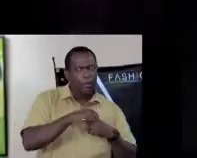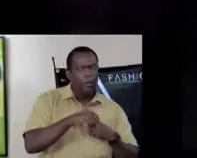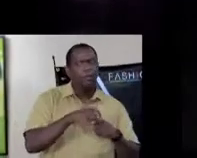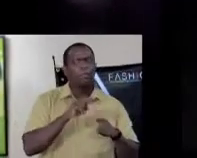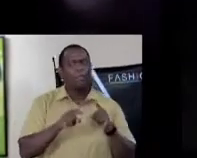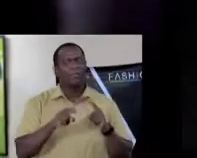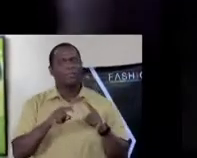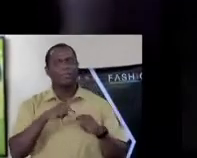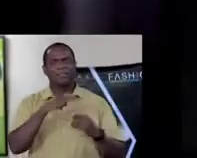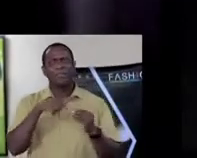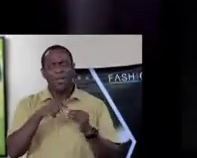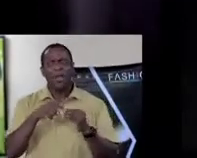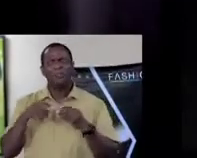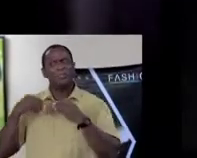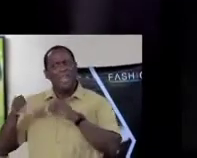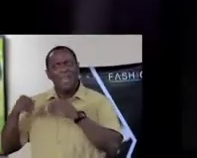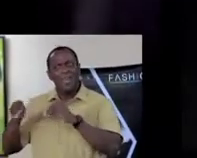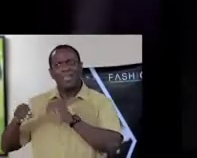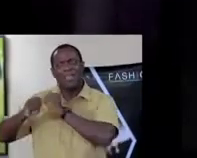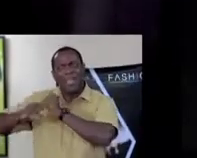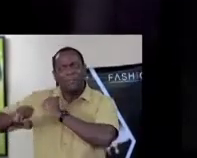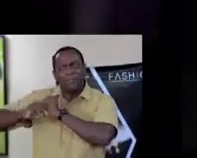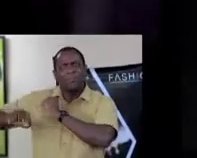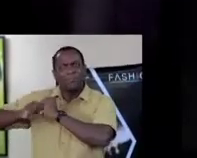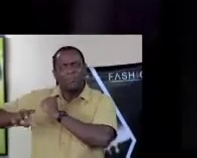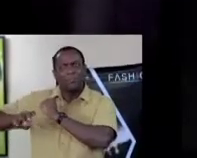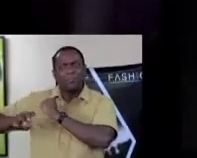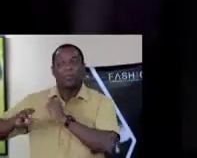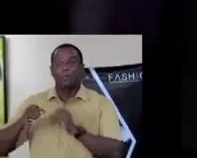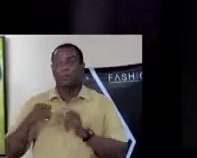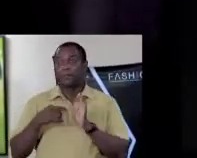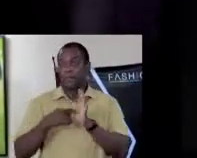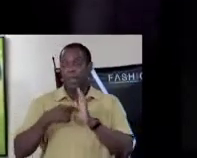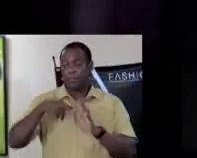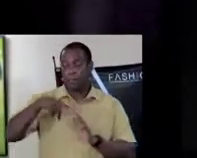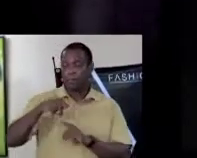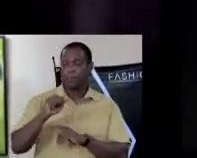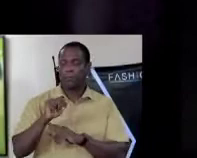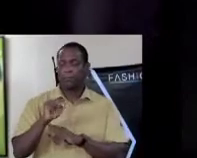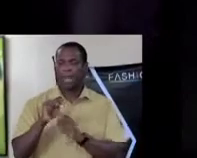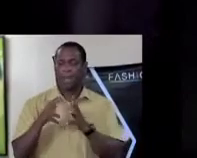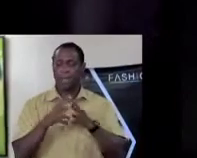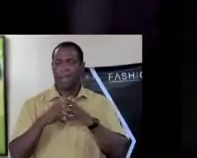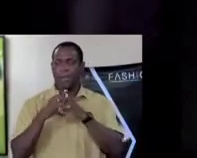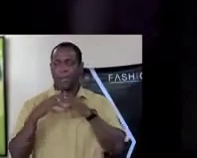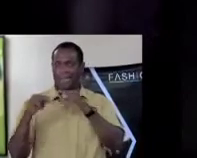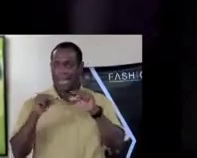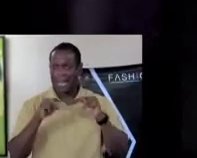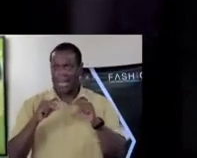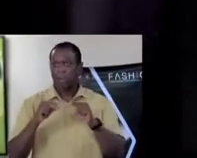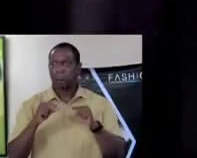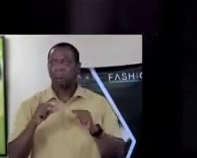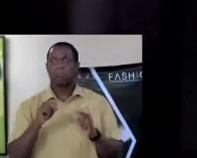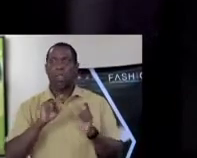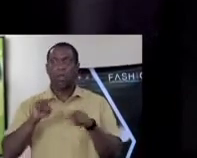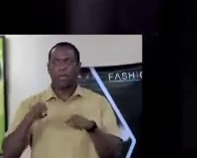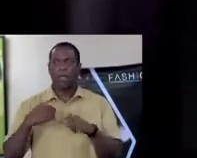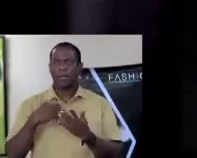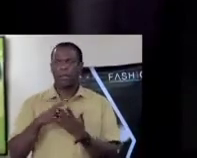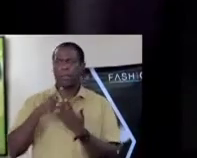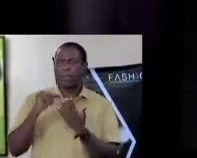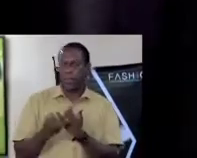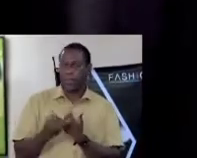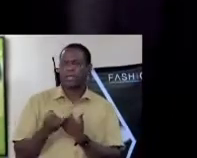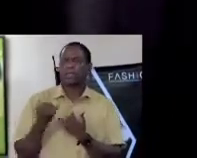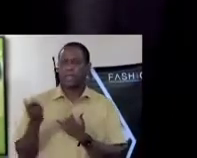about merchandising. One example, for Pan American Games, I was fortunate to do a project which was a fashion extravaganza